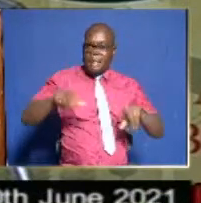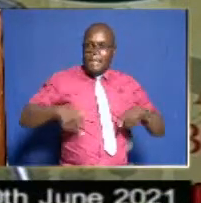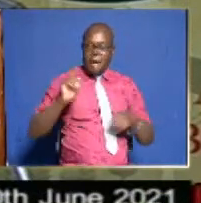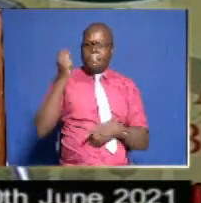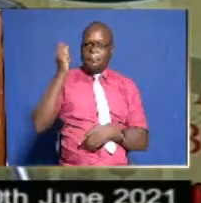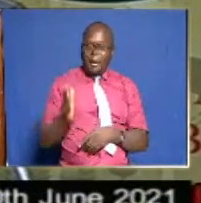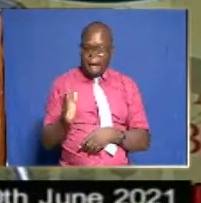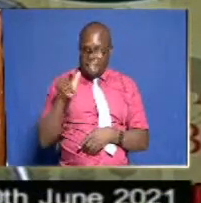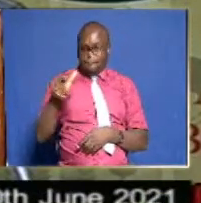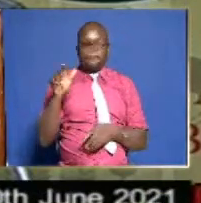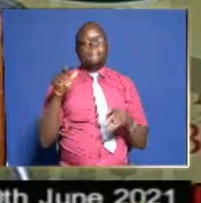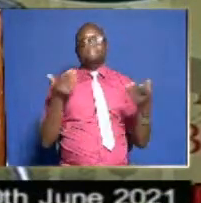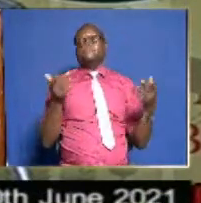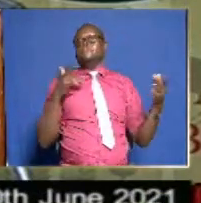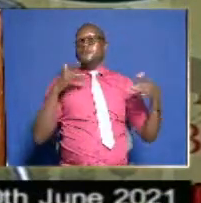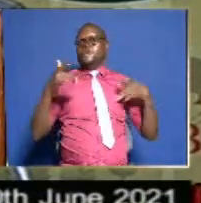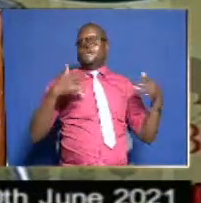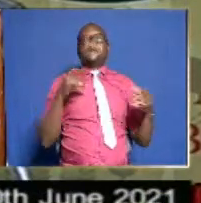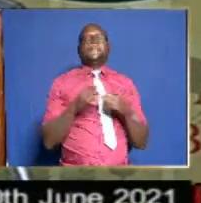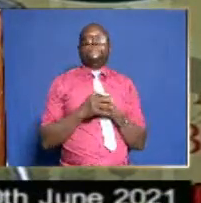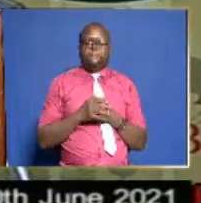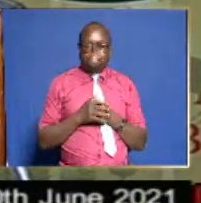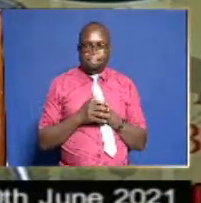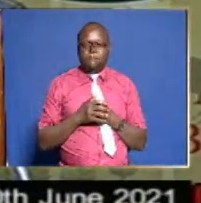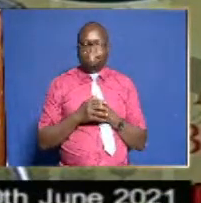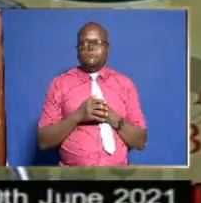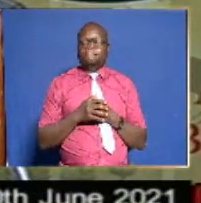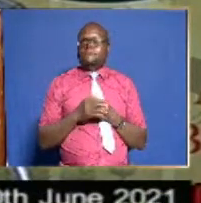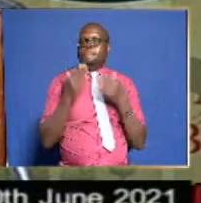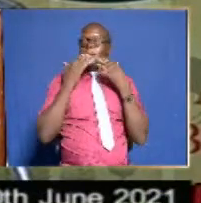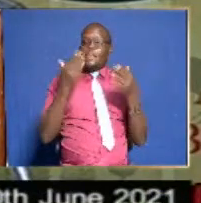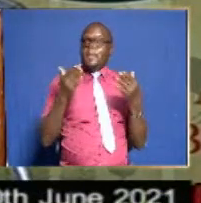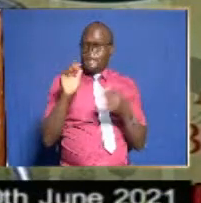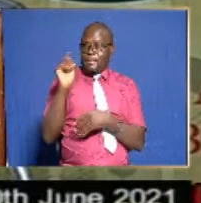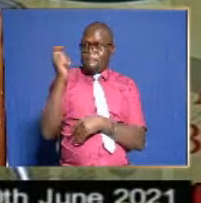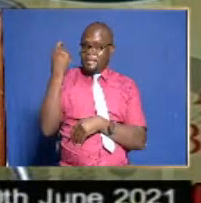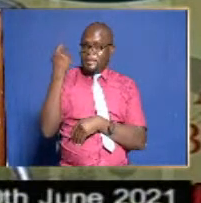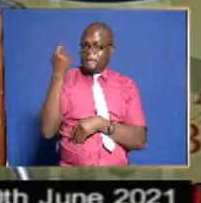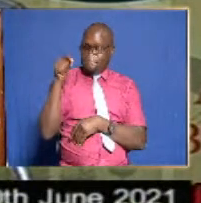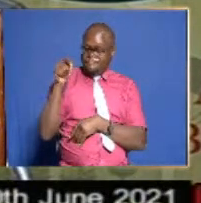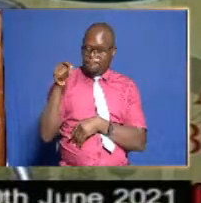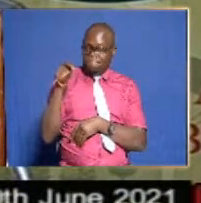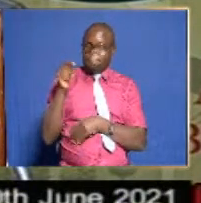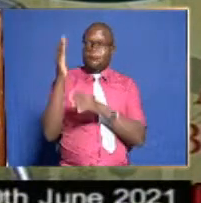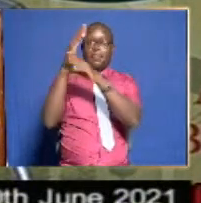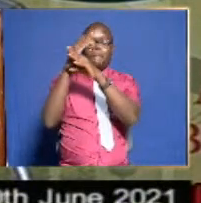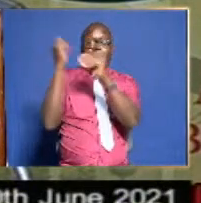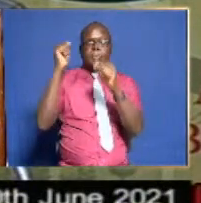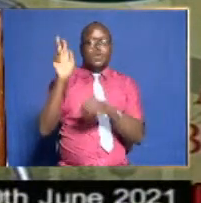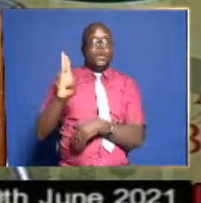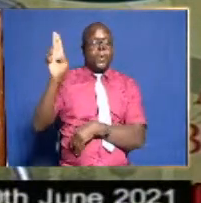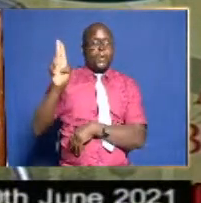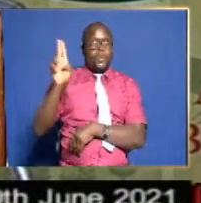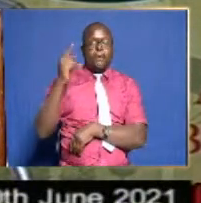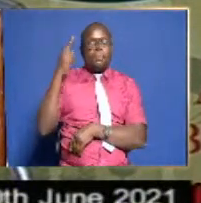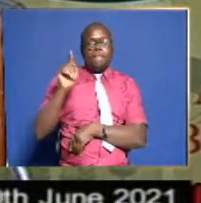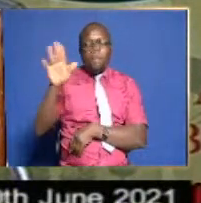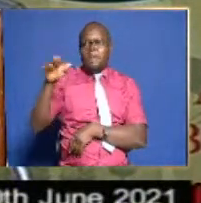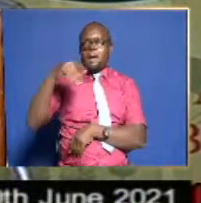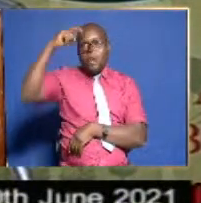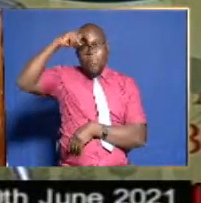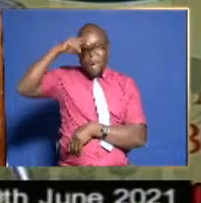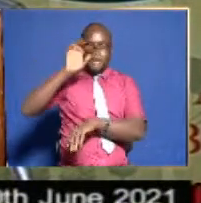In this regard, Mr. Speaker, I sincerely thank His Excellency President Uhuru Kenyatta for his wise